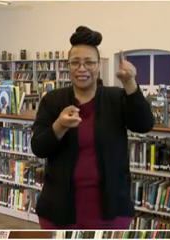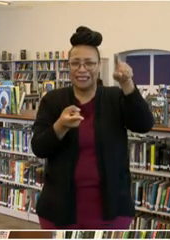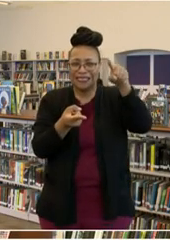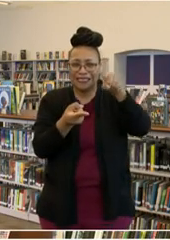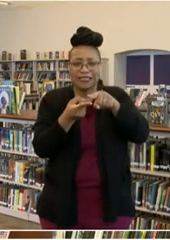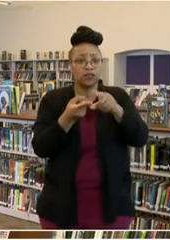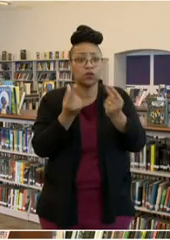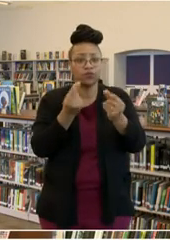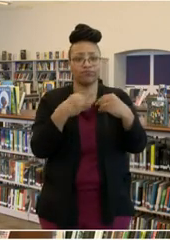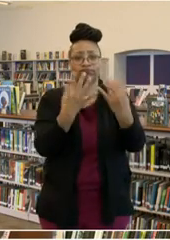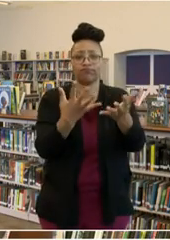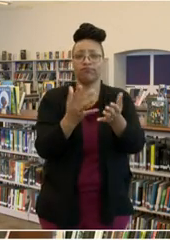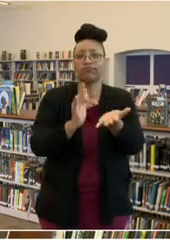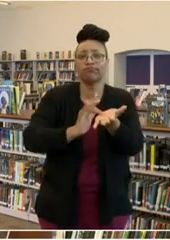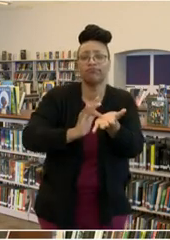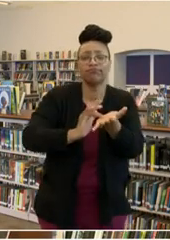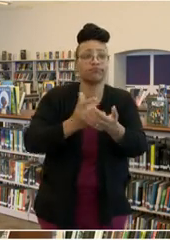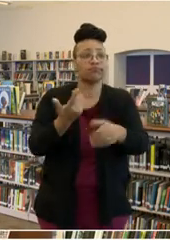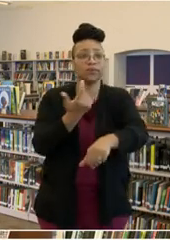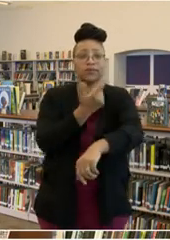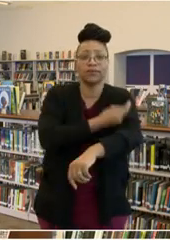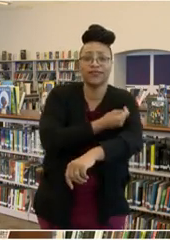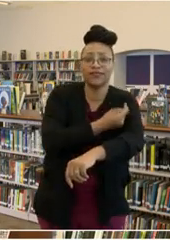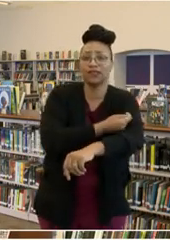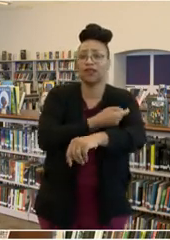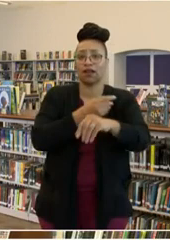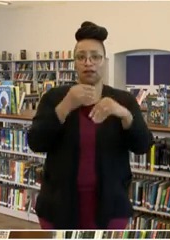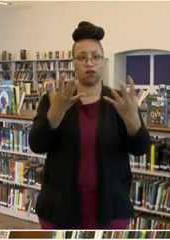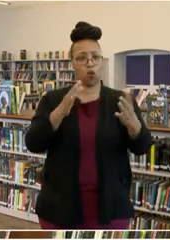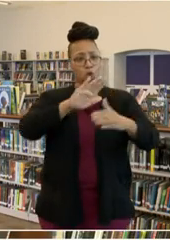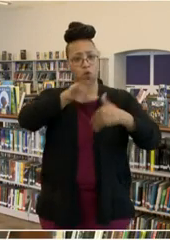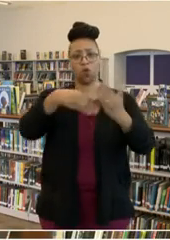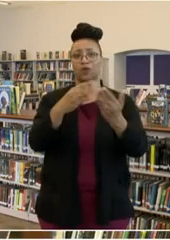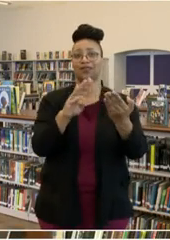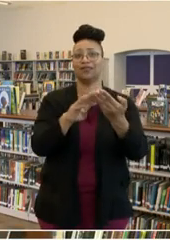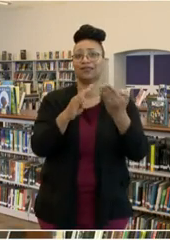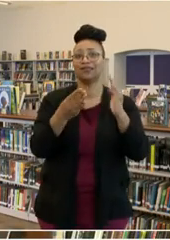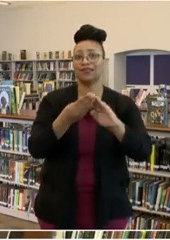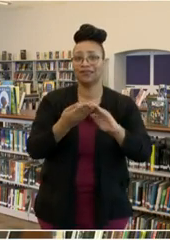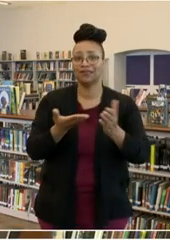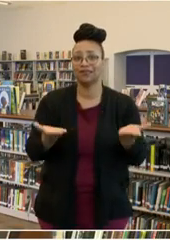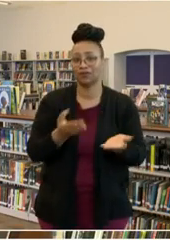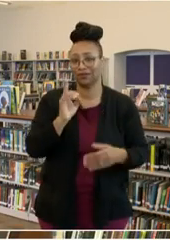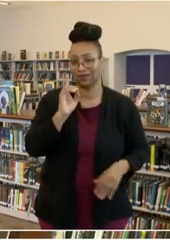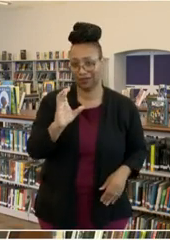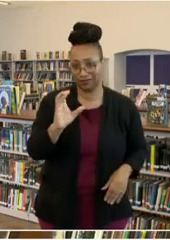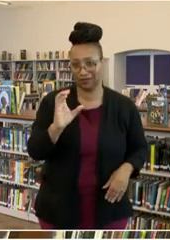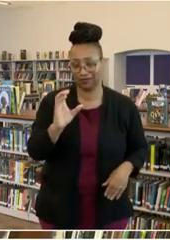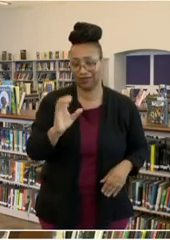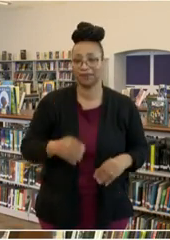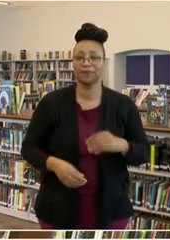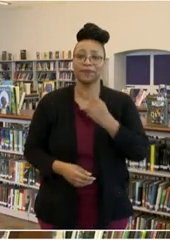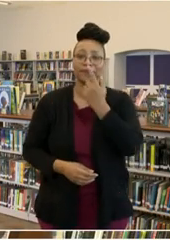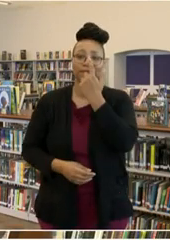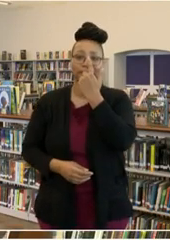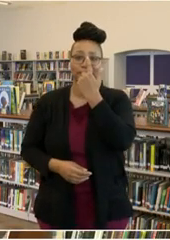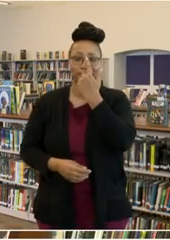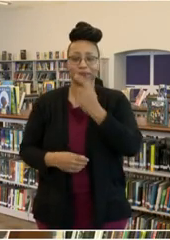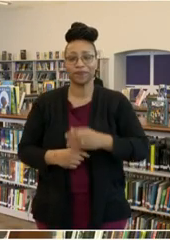city. We know that it was necessary, but we know it has also had a tremendous impact on our